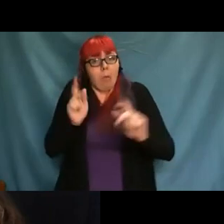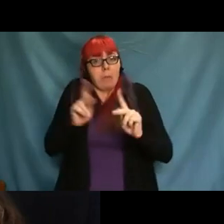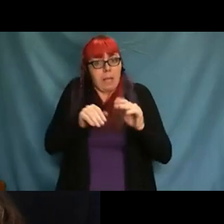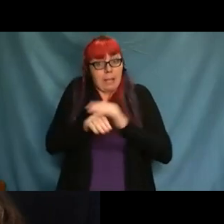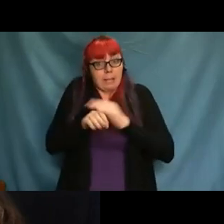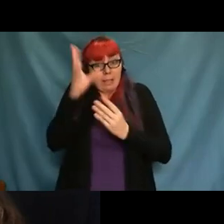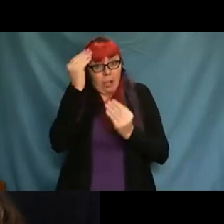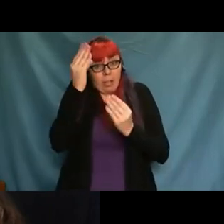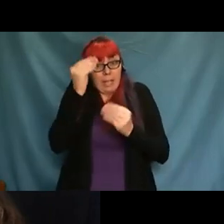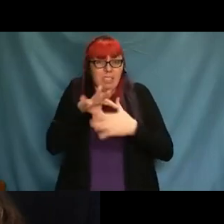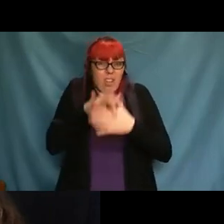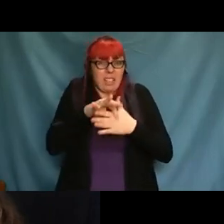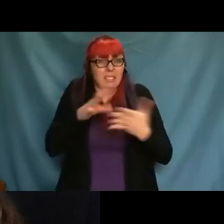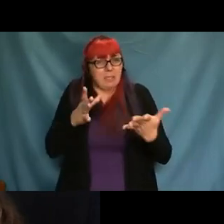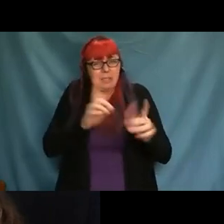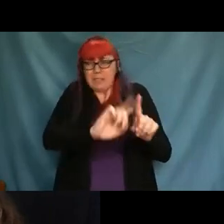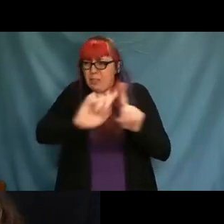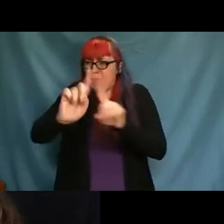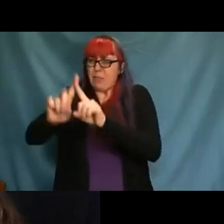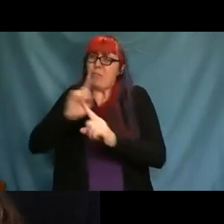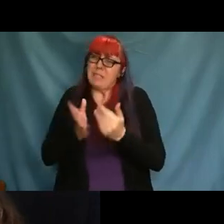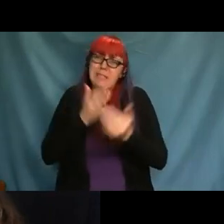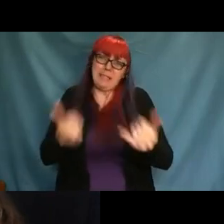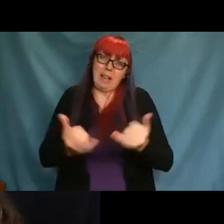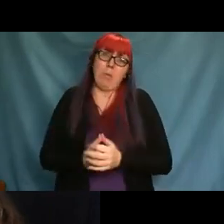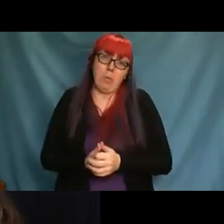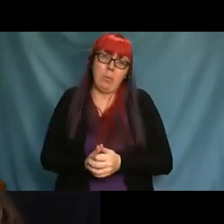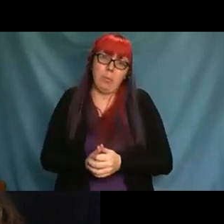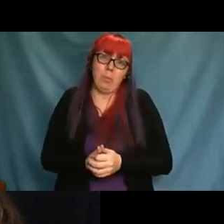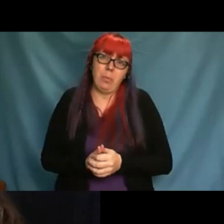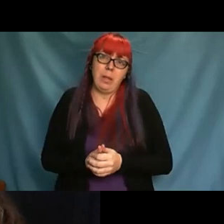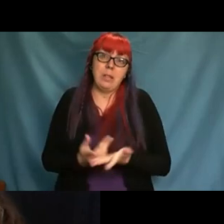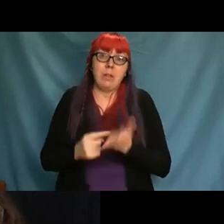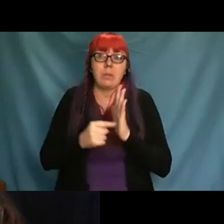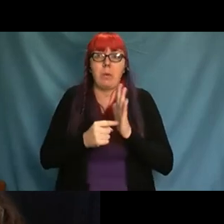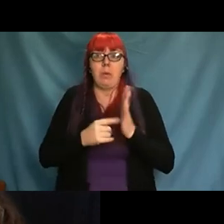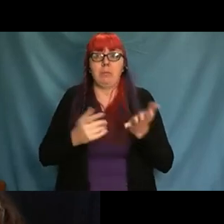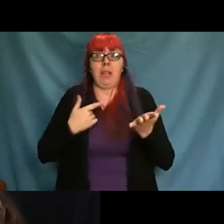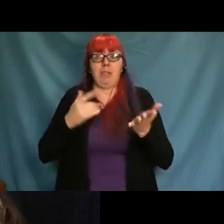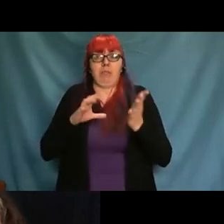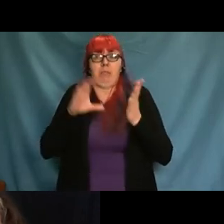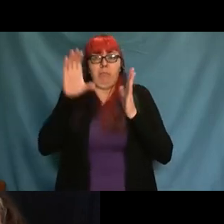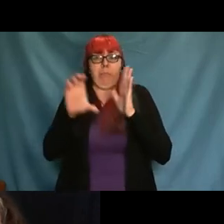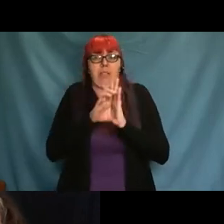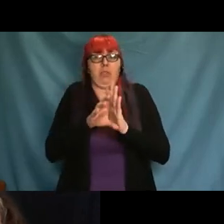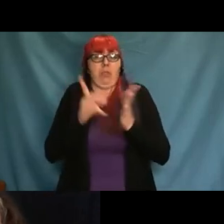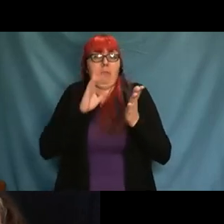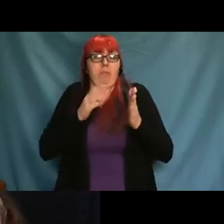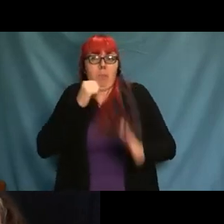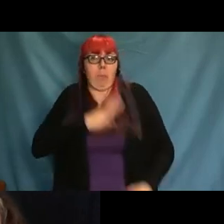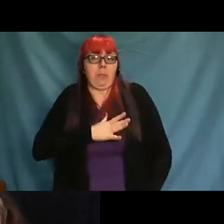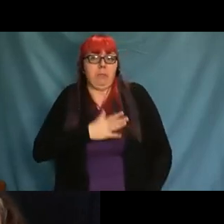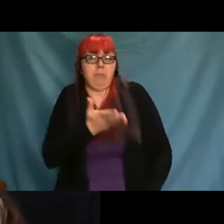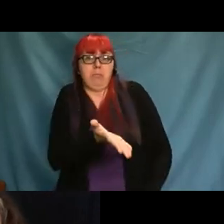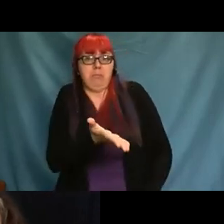find content everywhere. Like for example, the woman in the image, the photo here, she's looking at her smartwatch. Maybe she's trying to find out